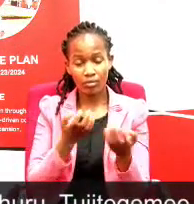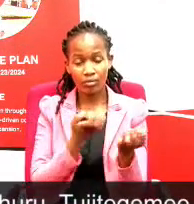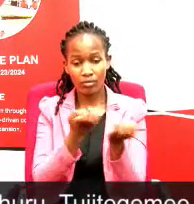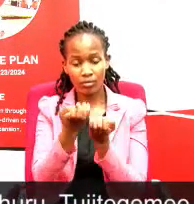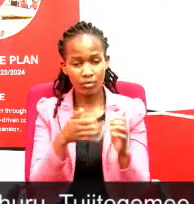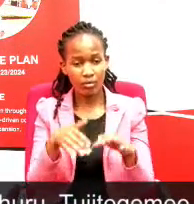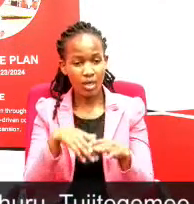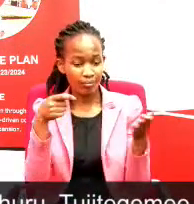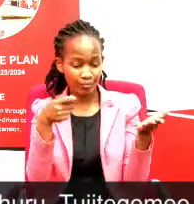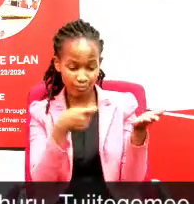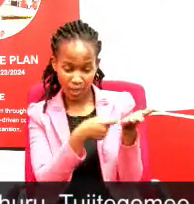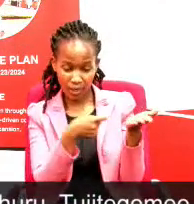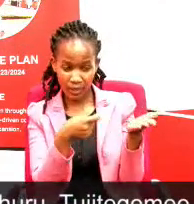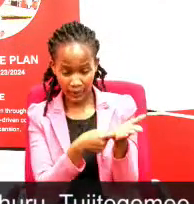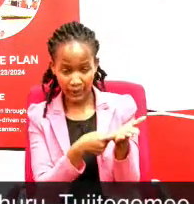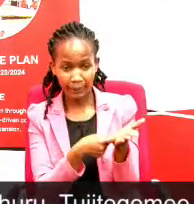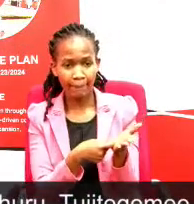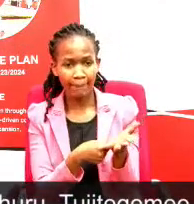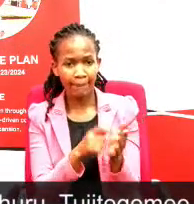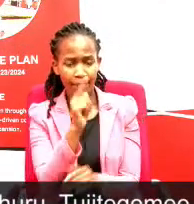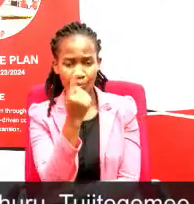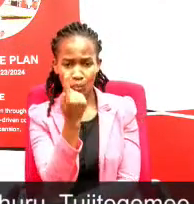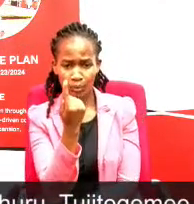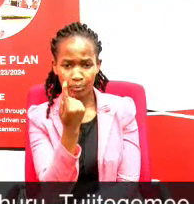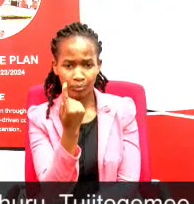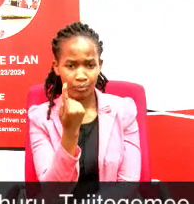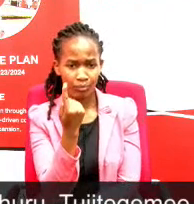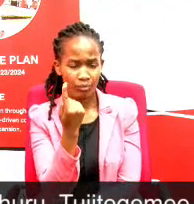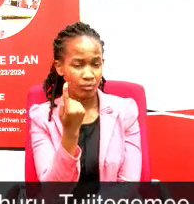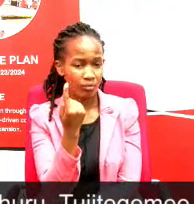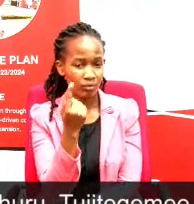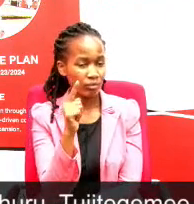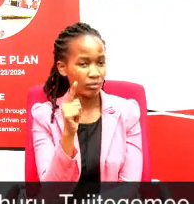In technology, one